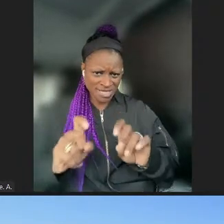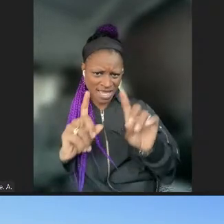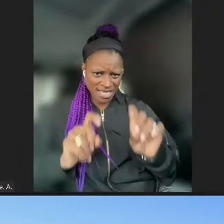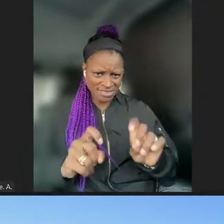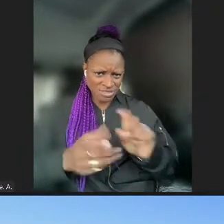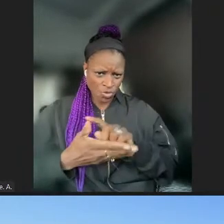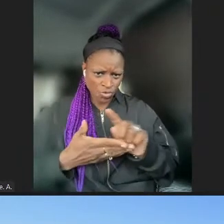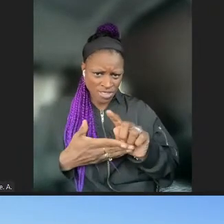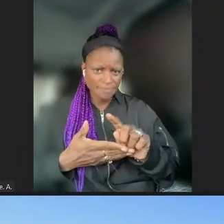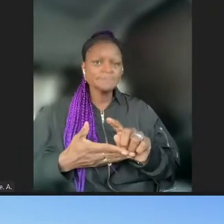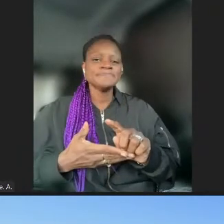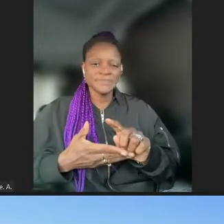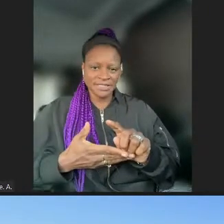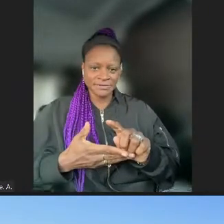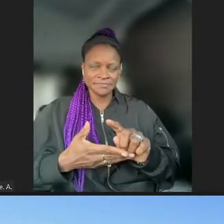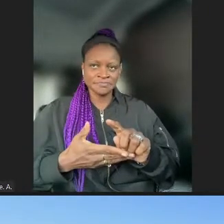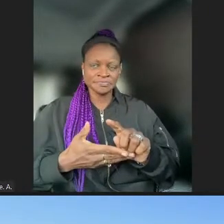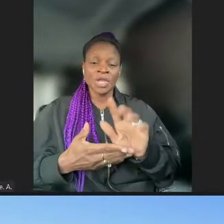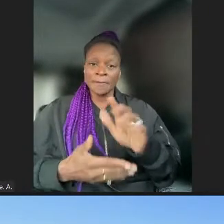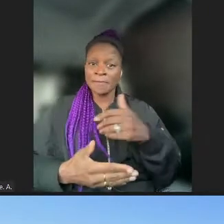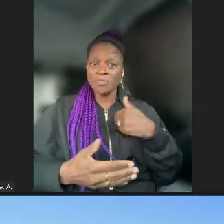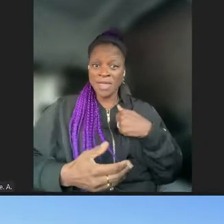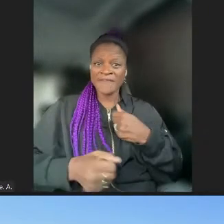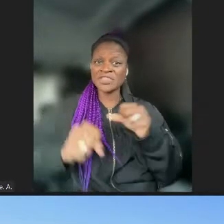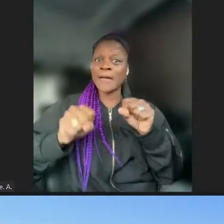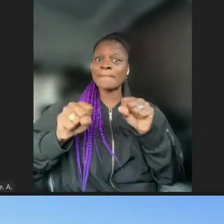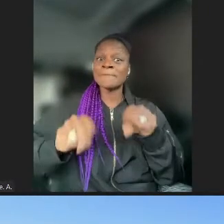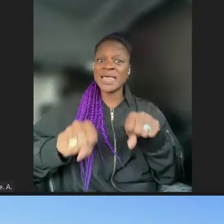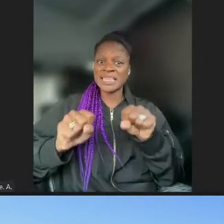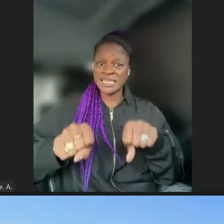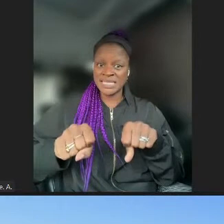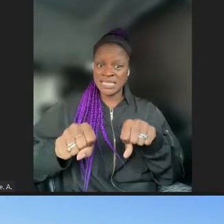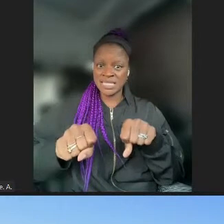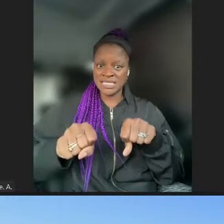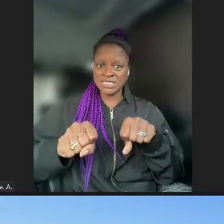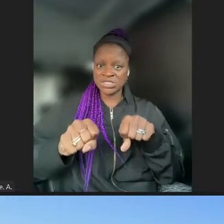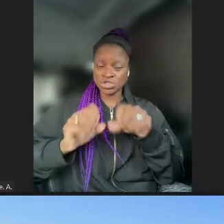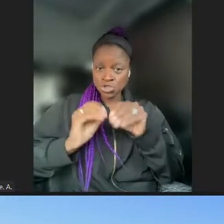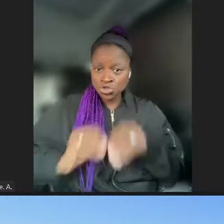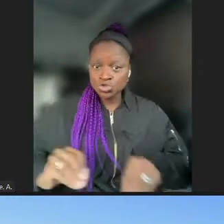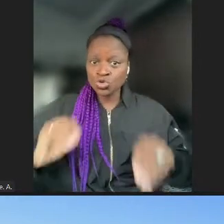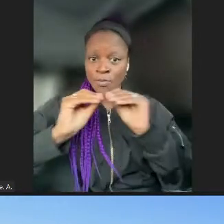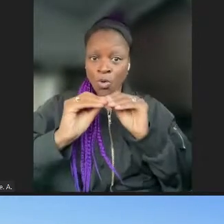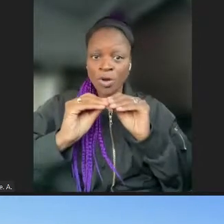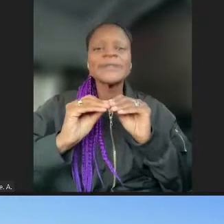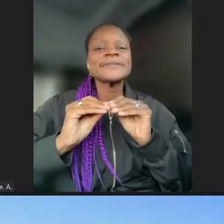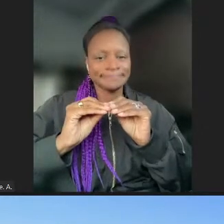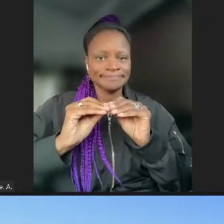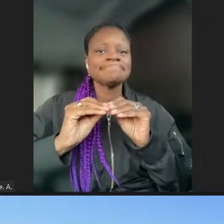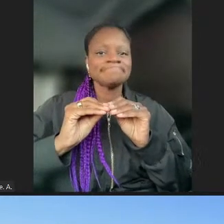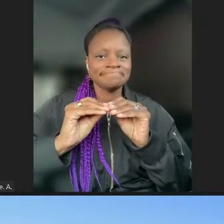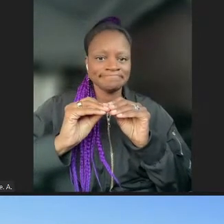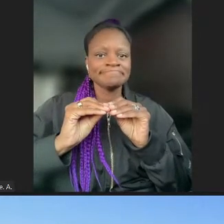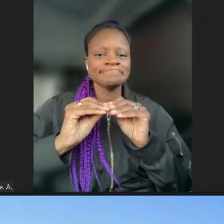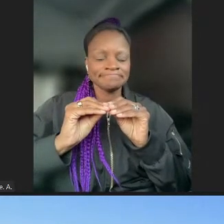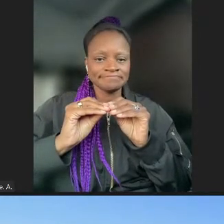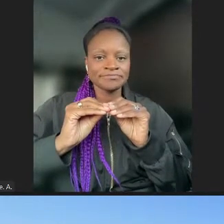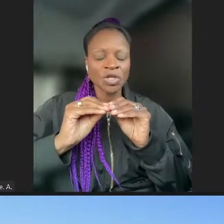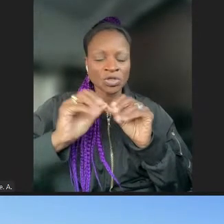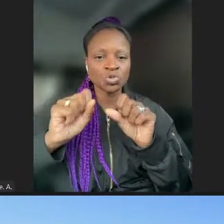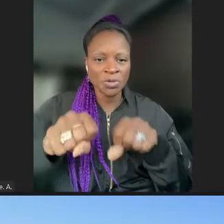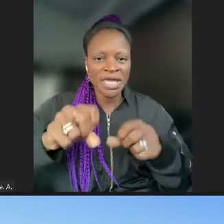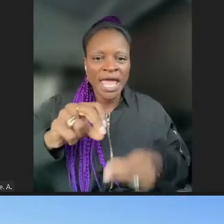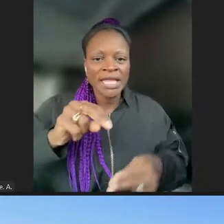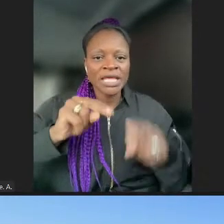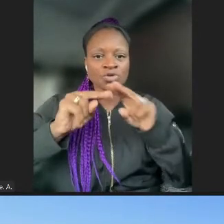correct. And but we have a capacity to do more runs? Yes. If needed, we can increase the number of runs.